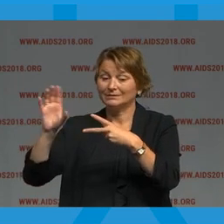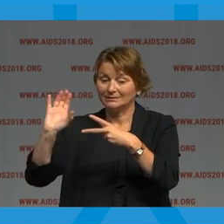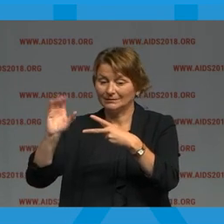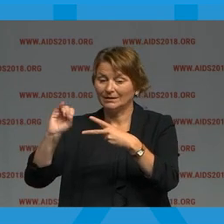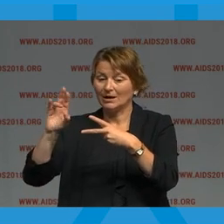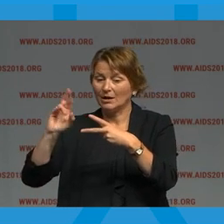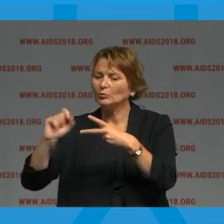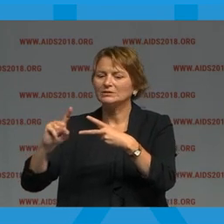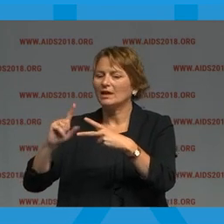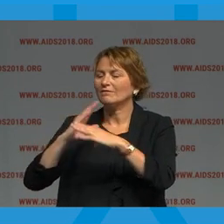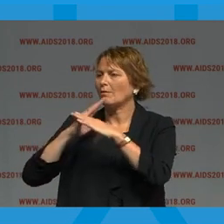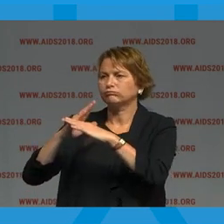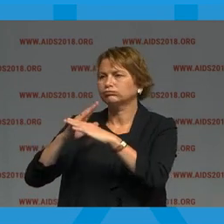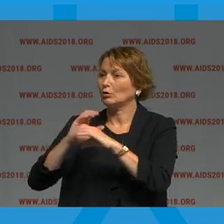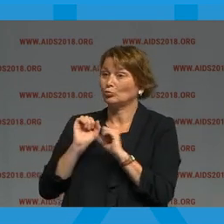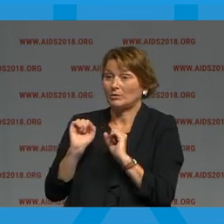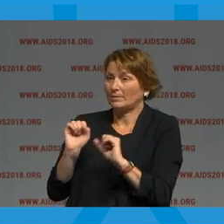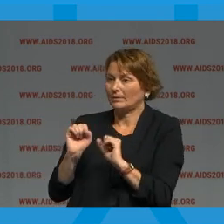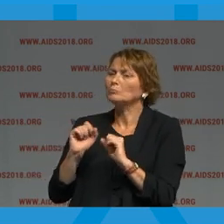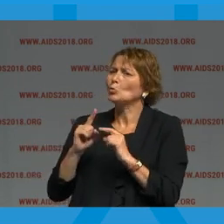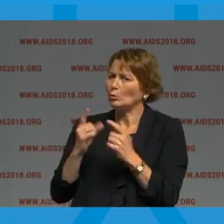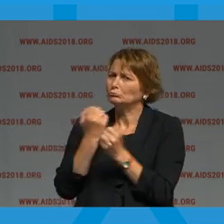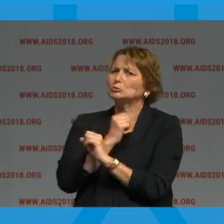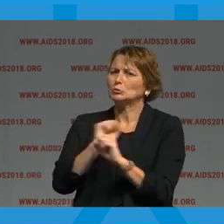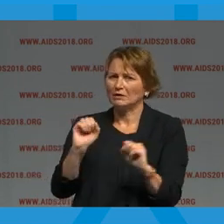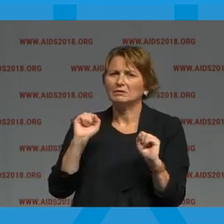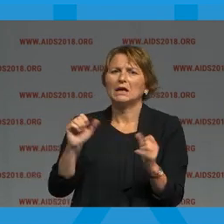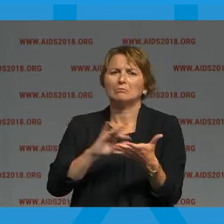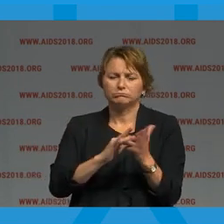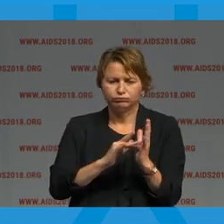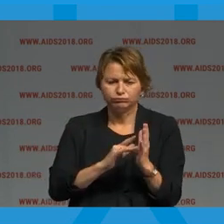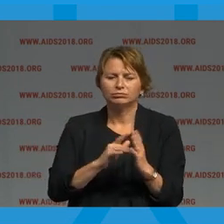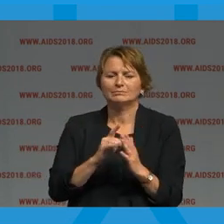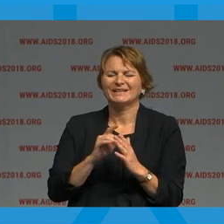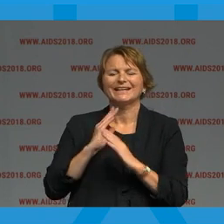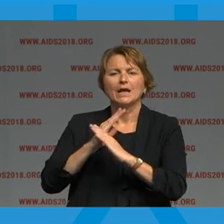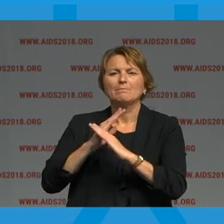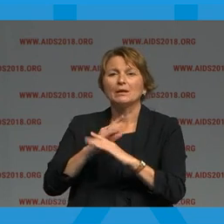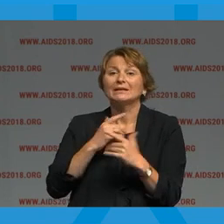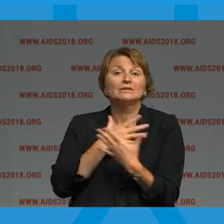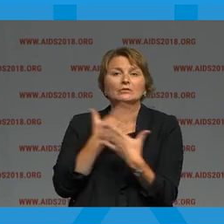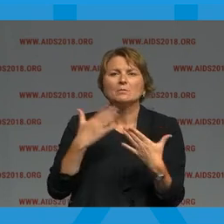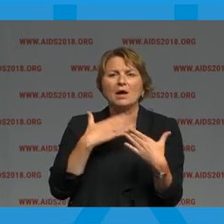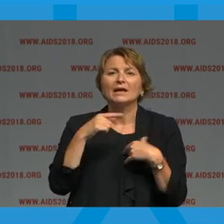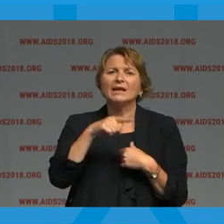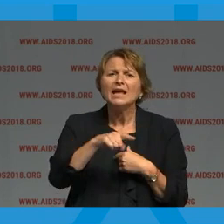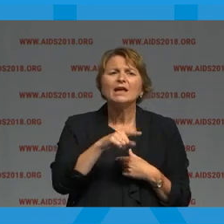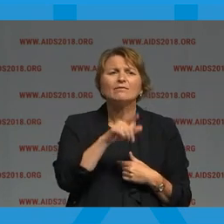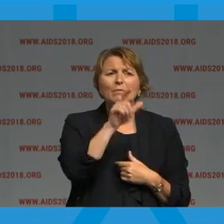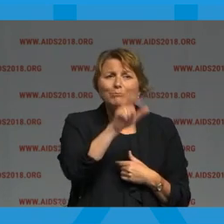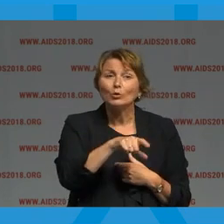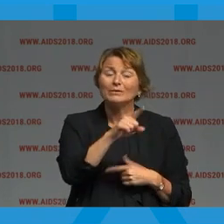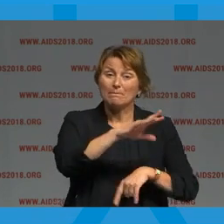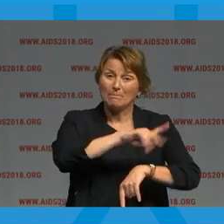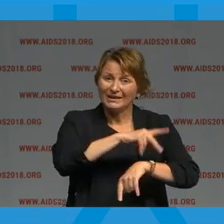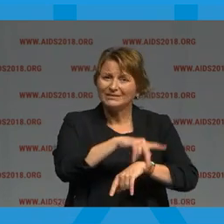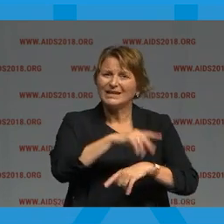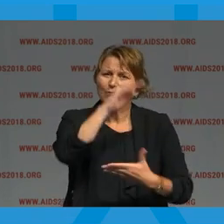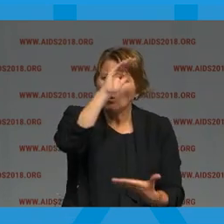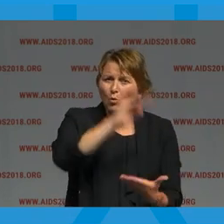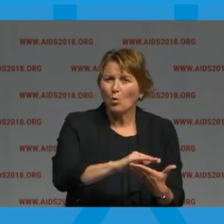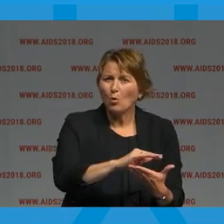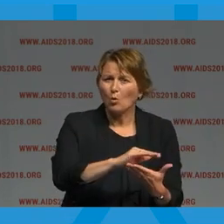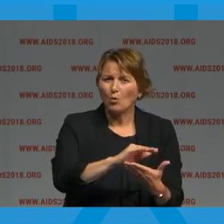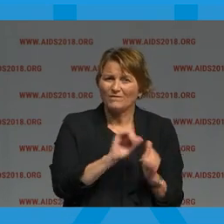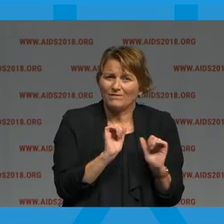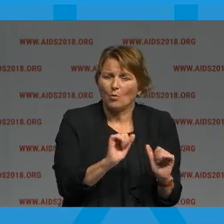inhibitors. So it seems that we can use safely integrase inhibitors even in patients with low CD4s. Coming to the